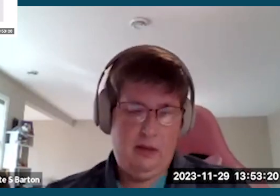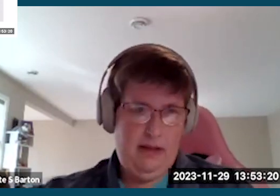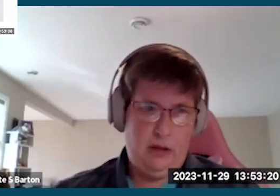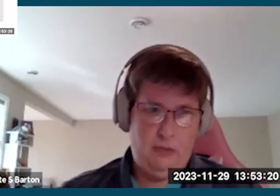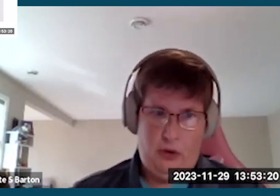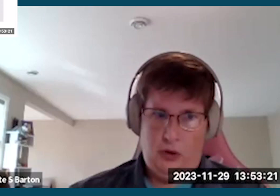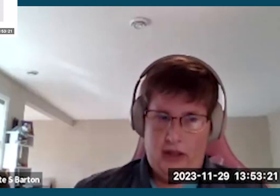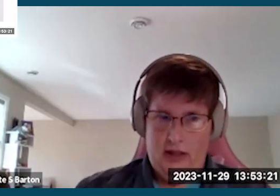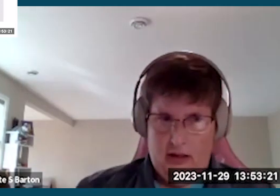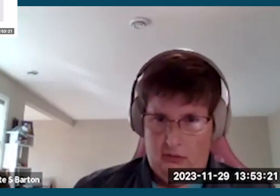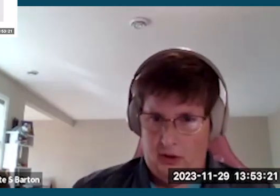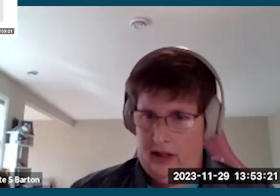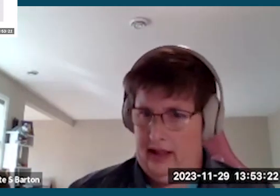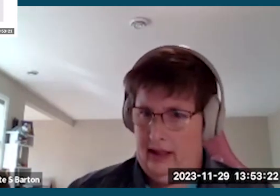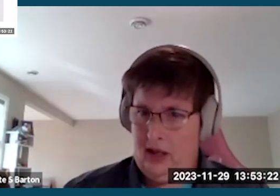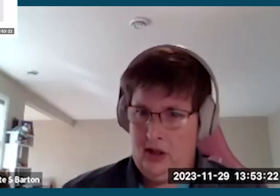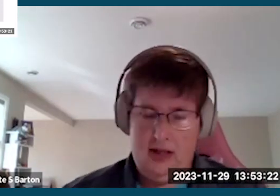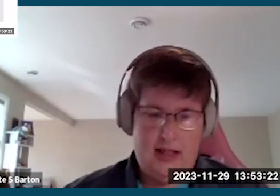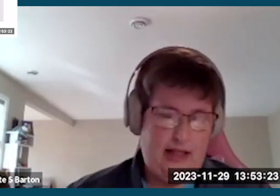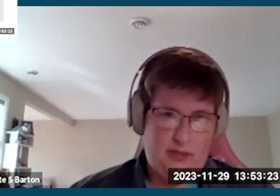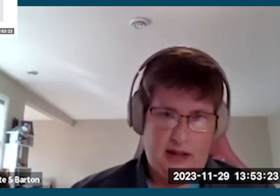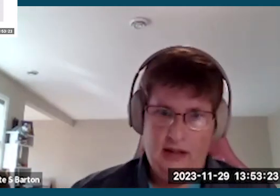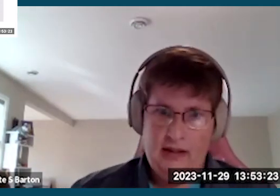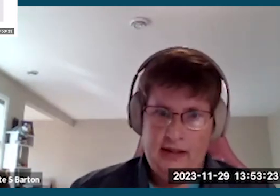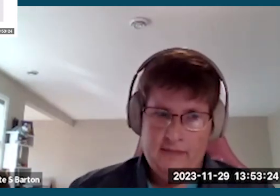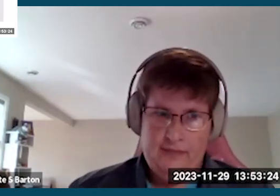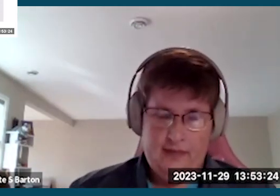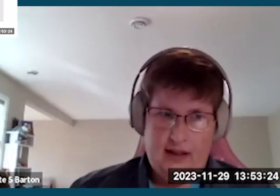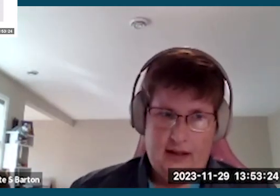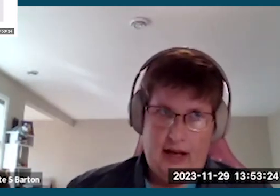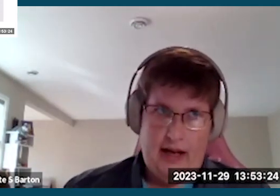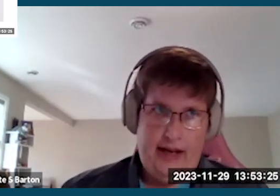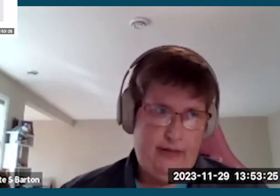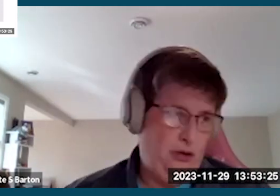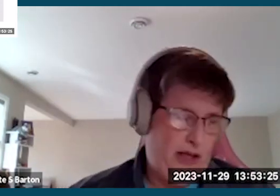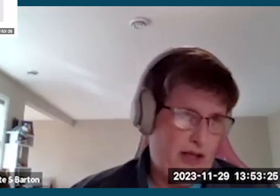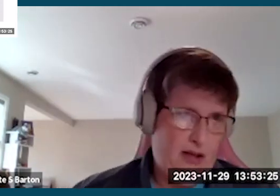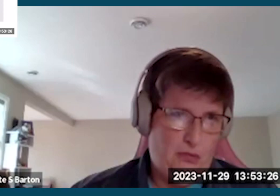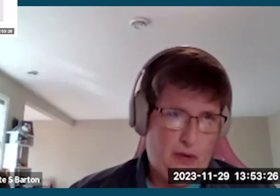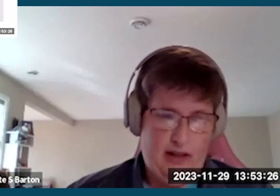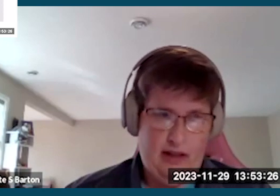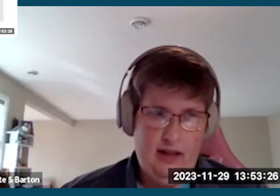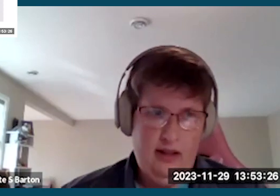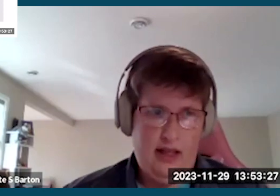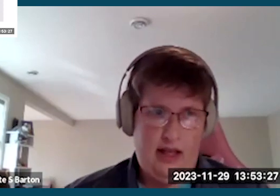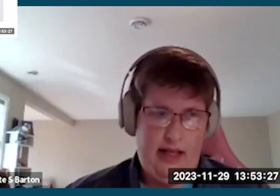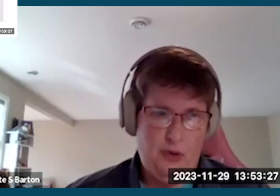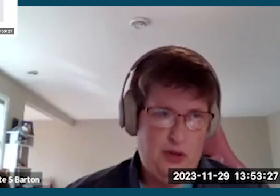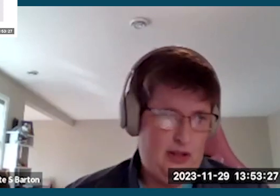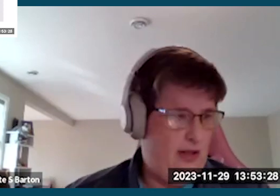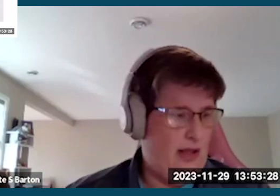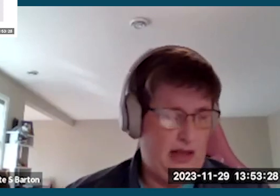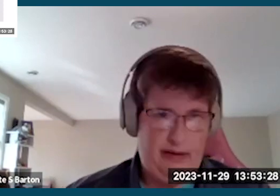The All About Me form could work in an inpatient setting as well. I have created one that